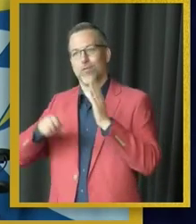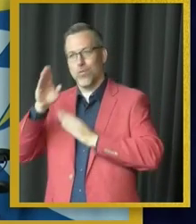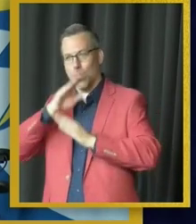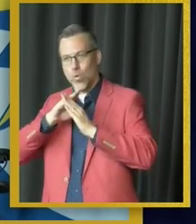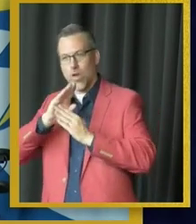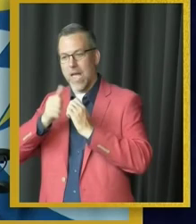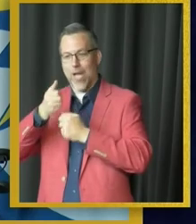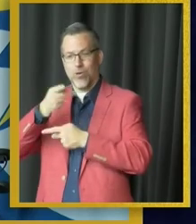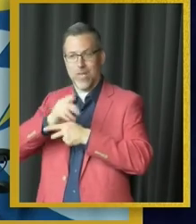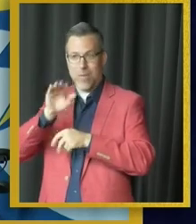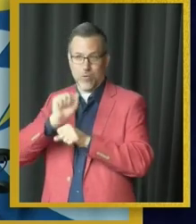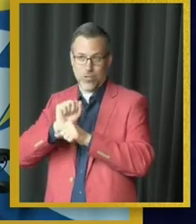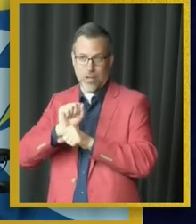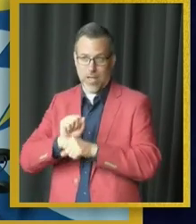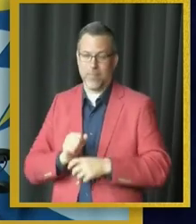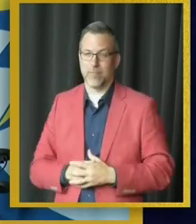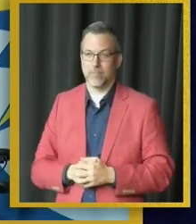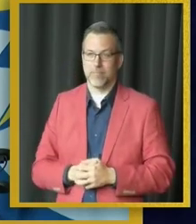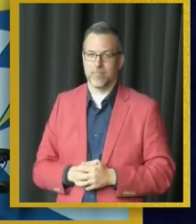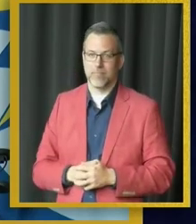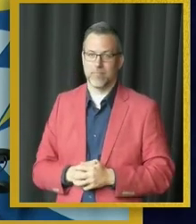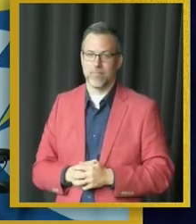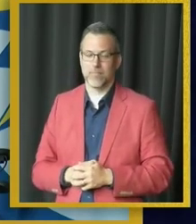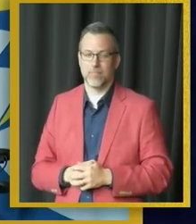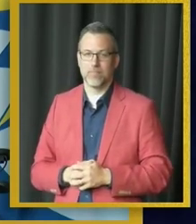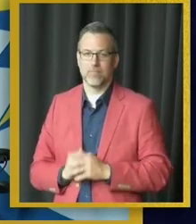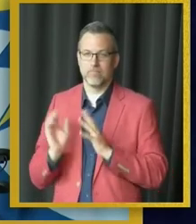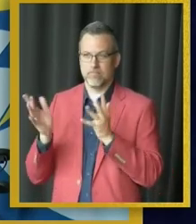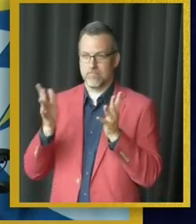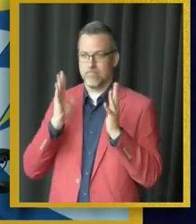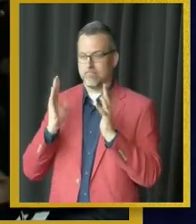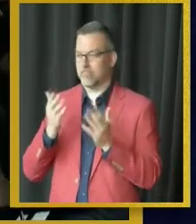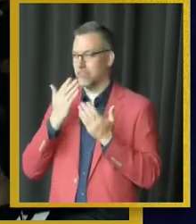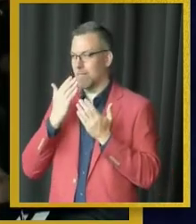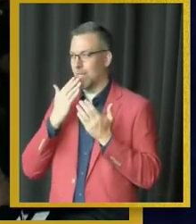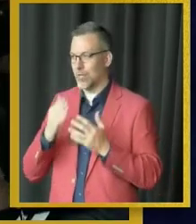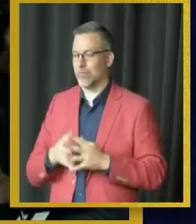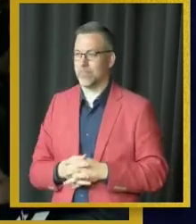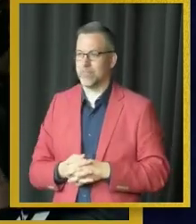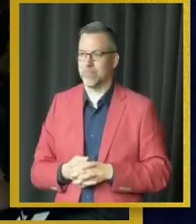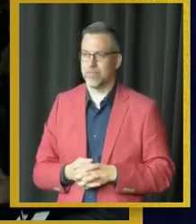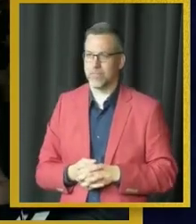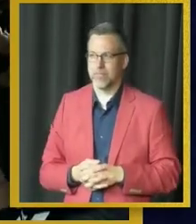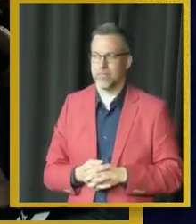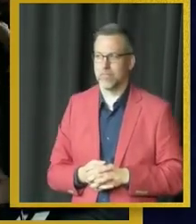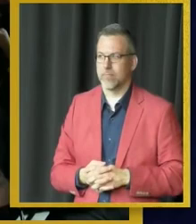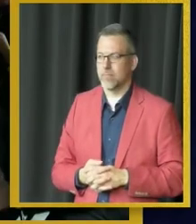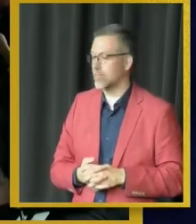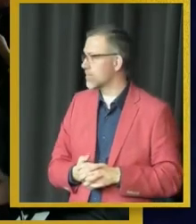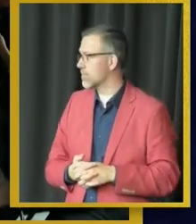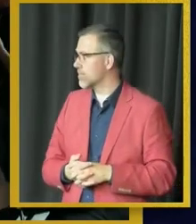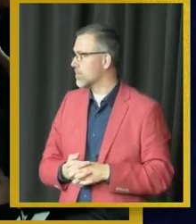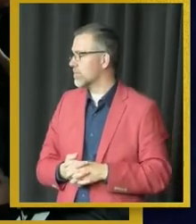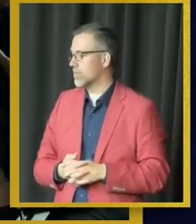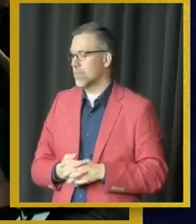she could keep her job. So that's a great achievement. Thank you, MNPS.